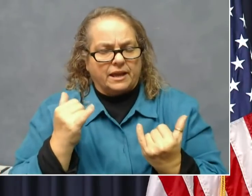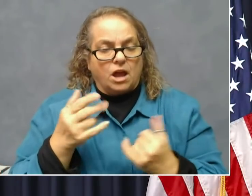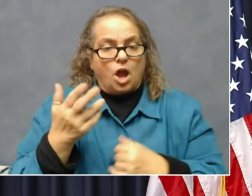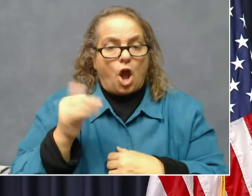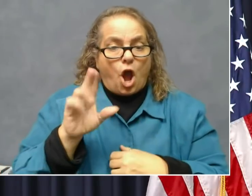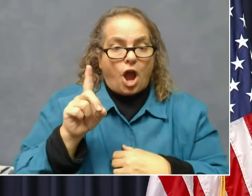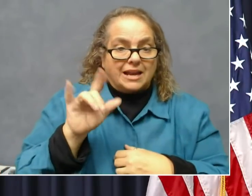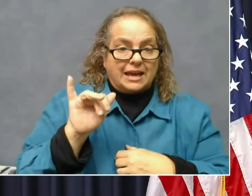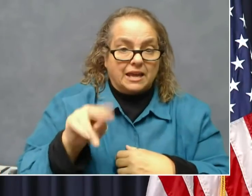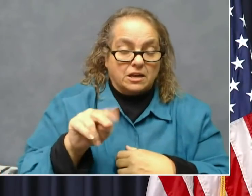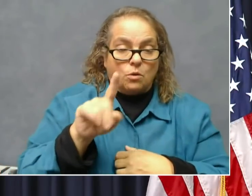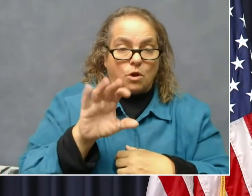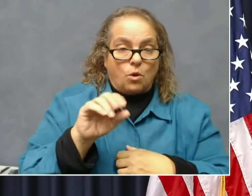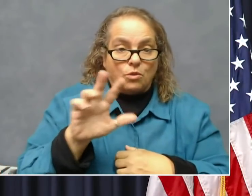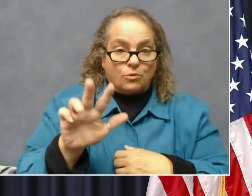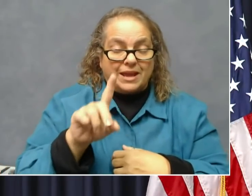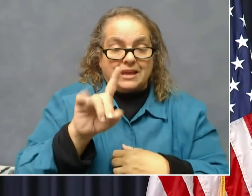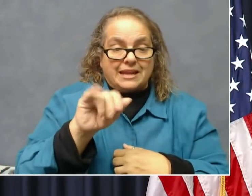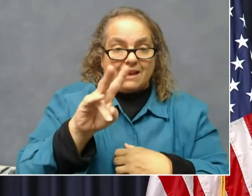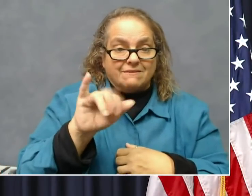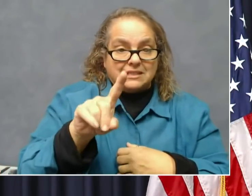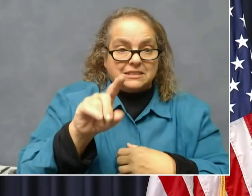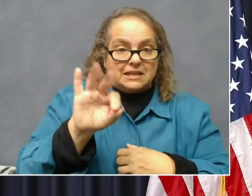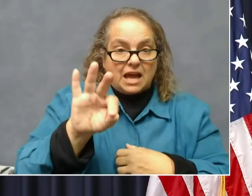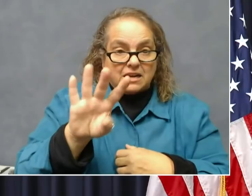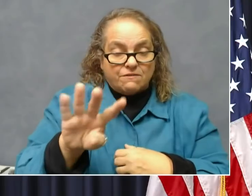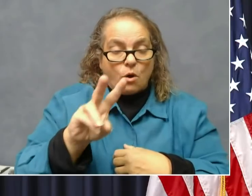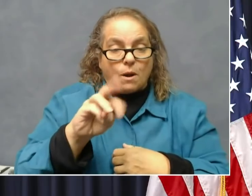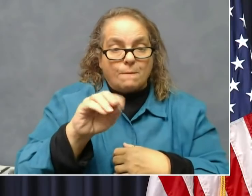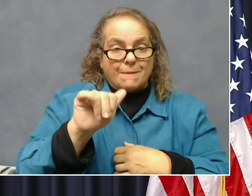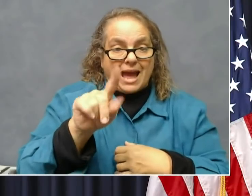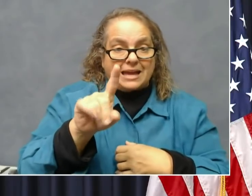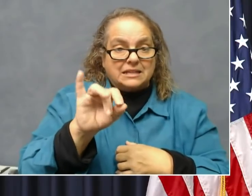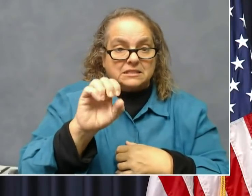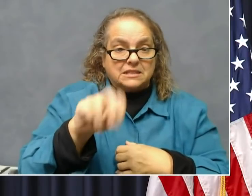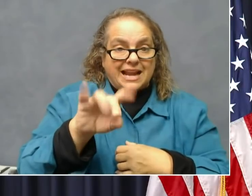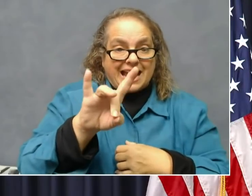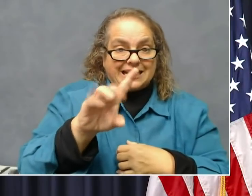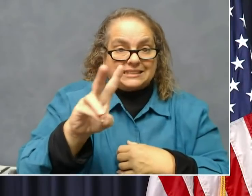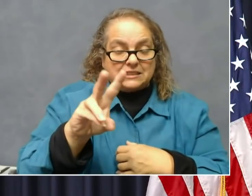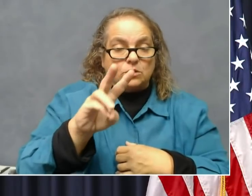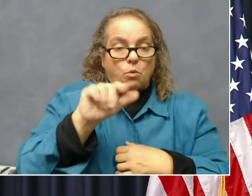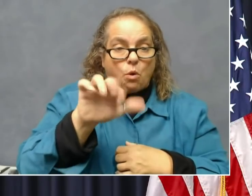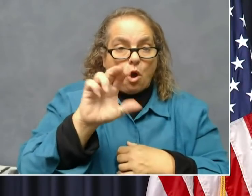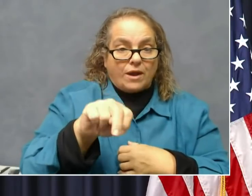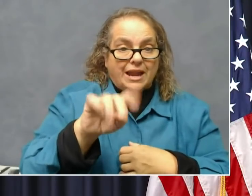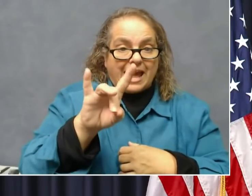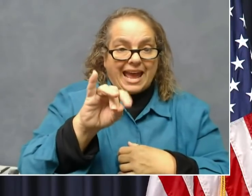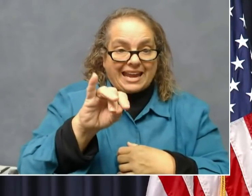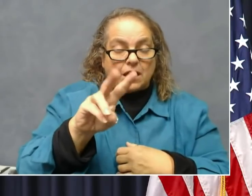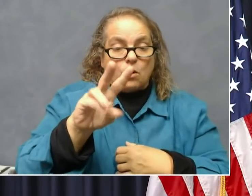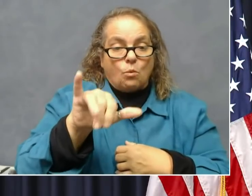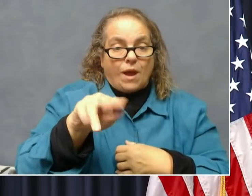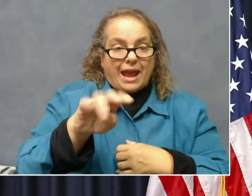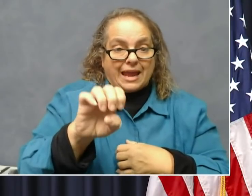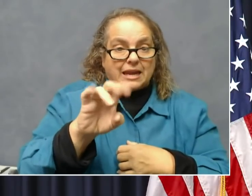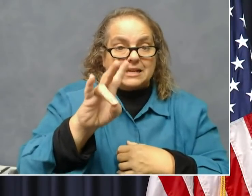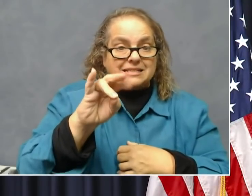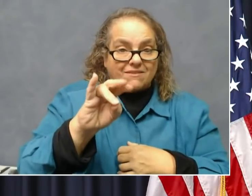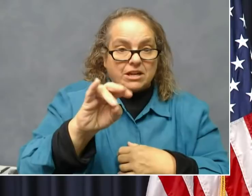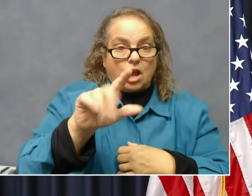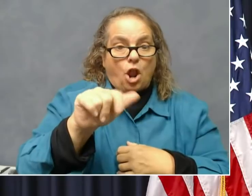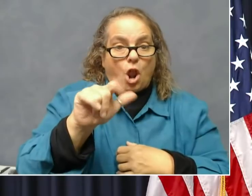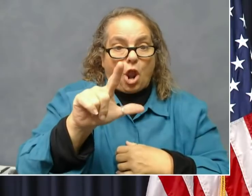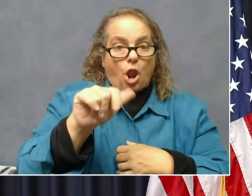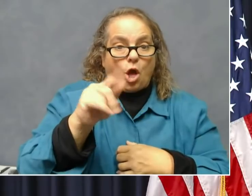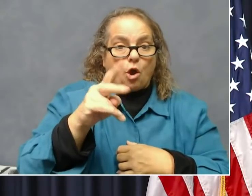103. Davis, 94. Madison, 86. Warren, 80. Wayne County, 70. Laurel,